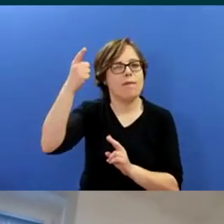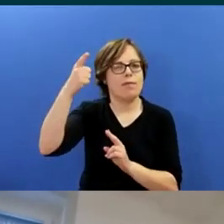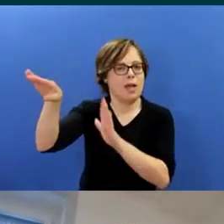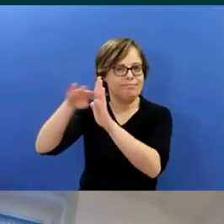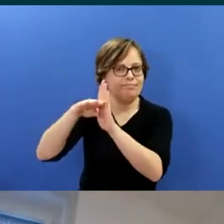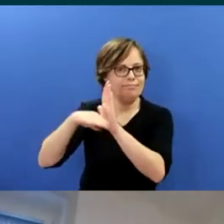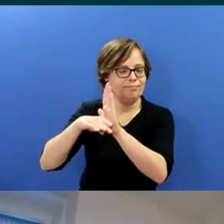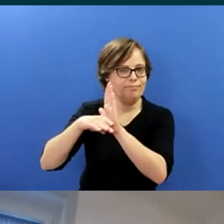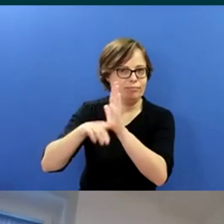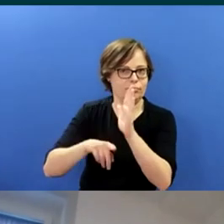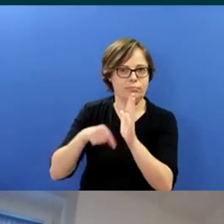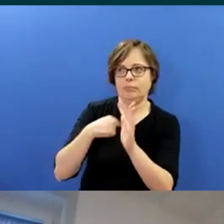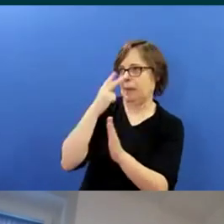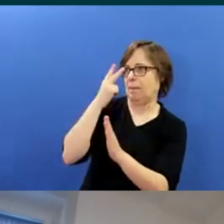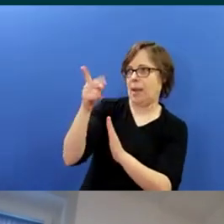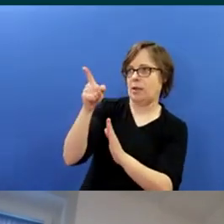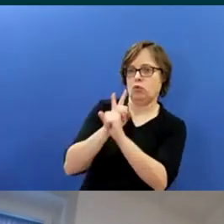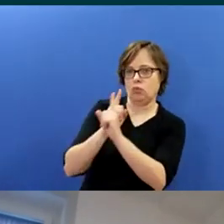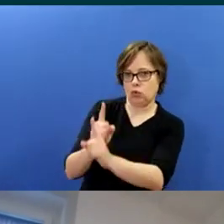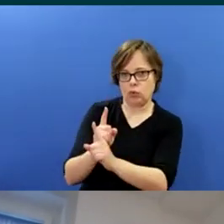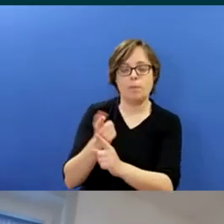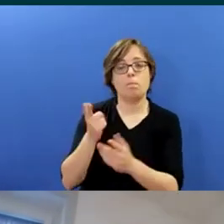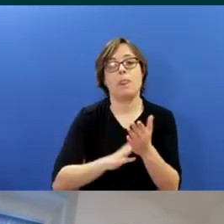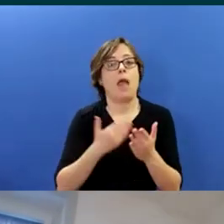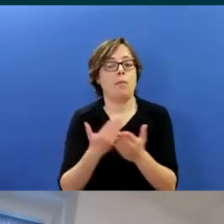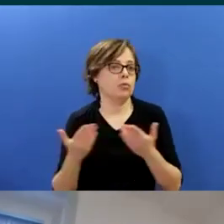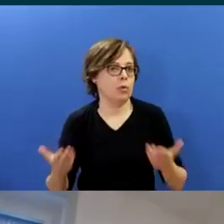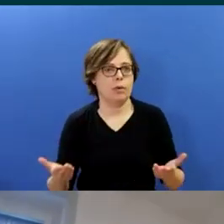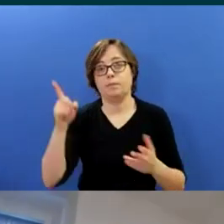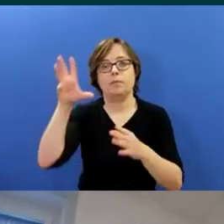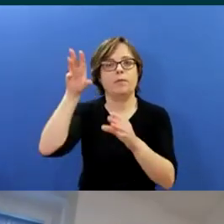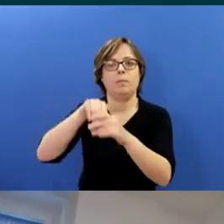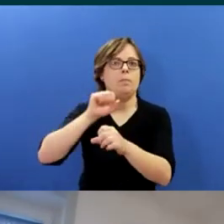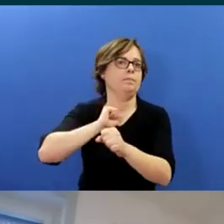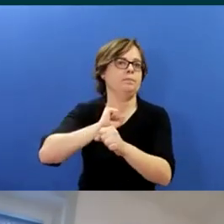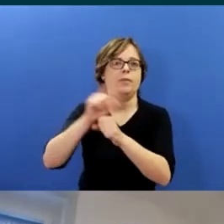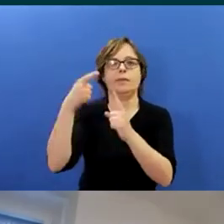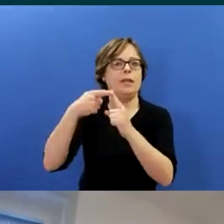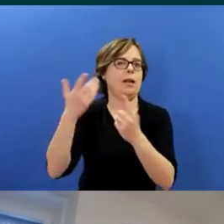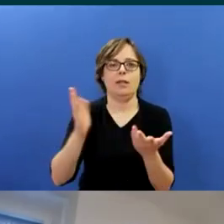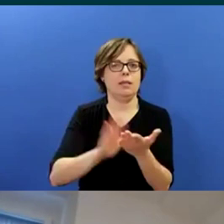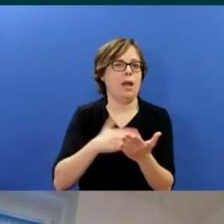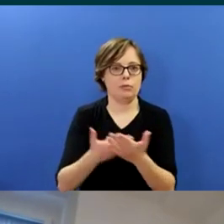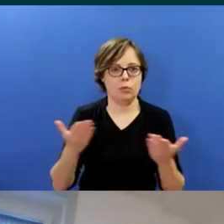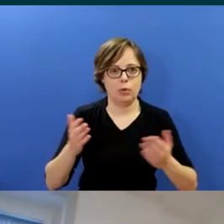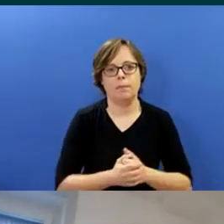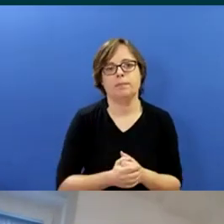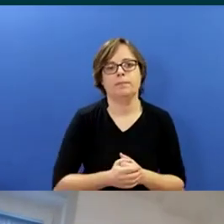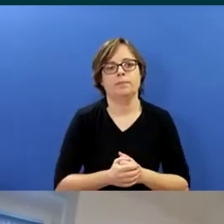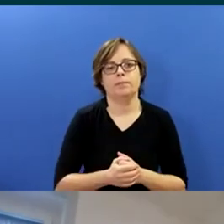the objective net zero 2050 for the whole city, or net zero 2035 for the